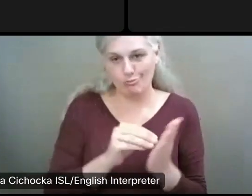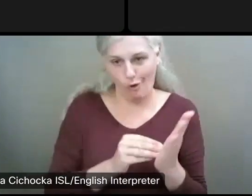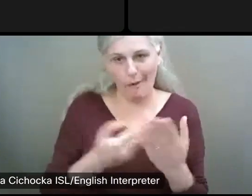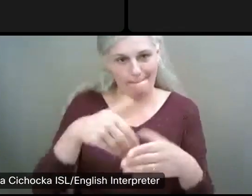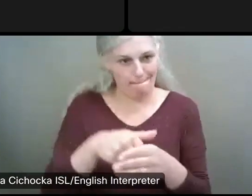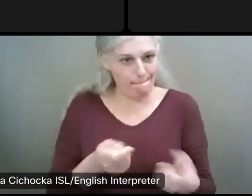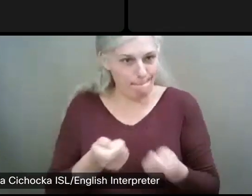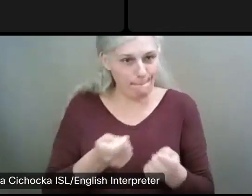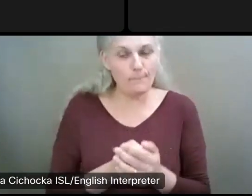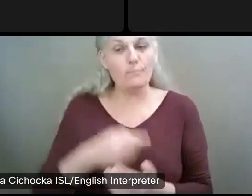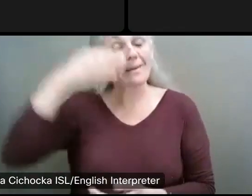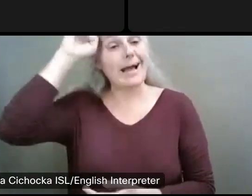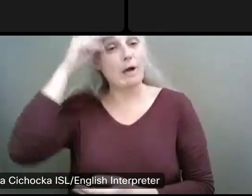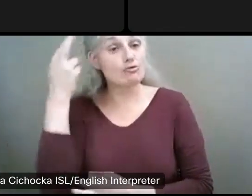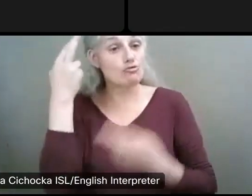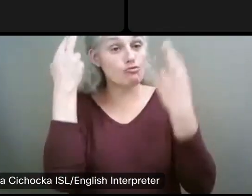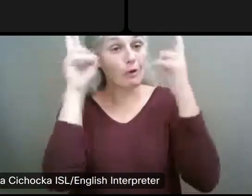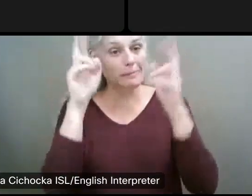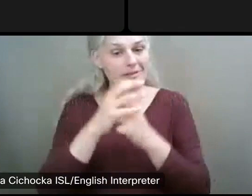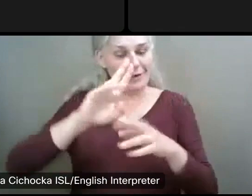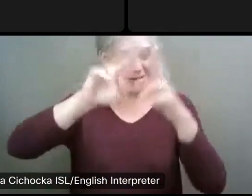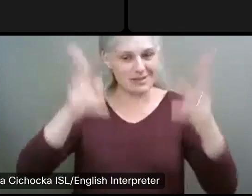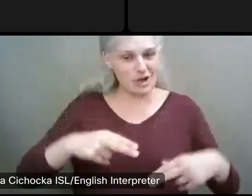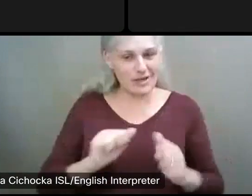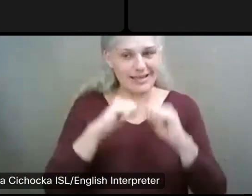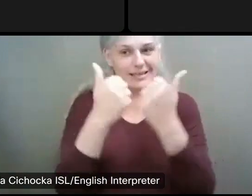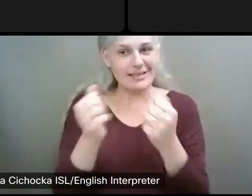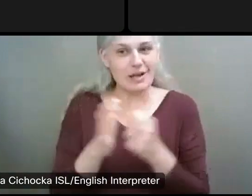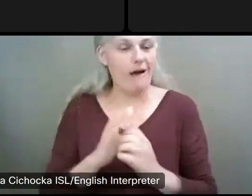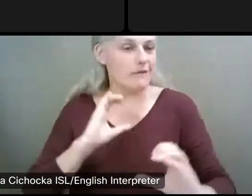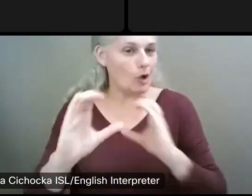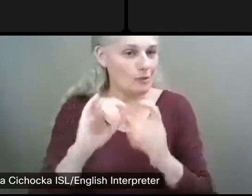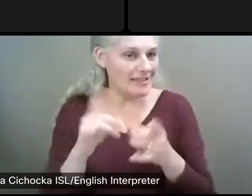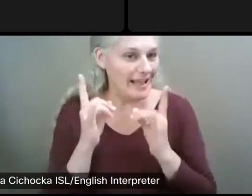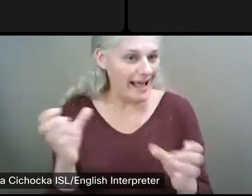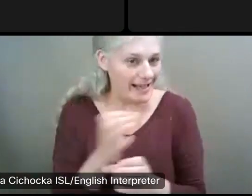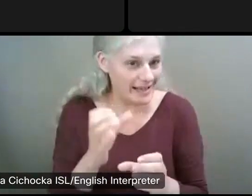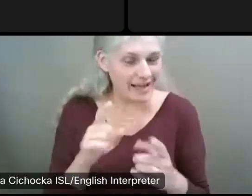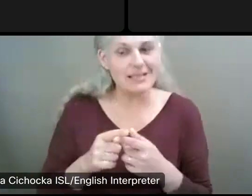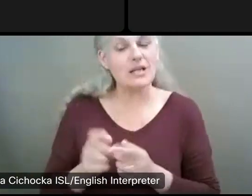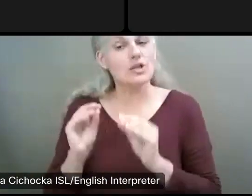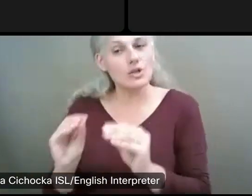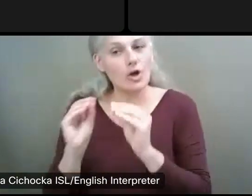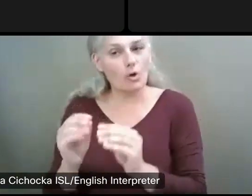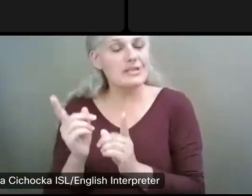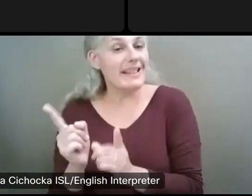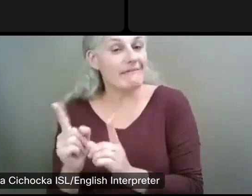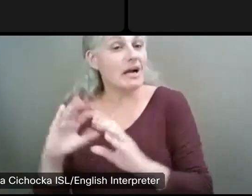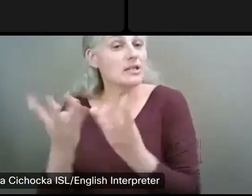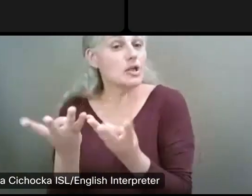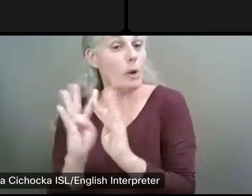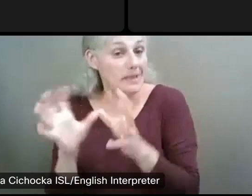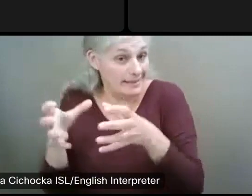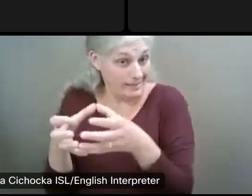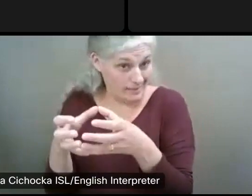She is the Irish representative for the International Association of Communication in Healthcare and co-chair of the advisory committee of the